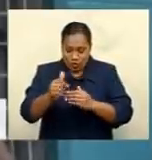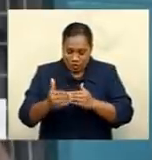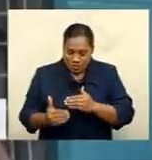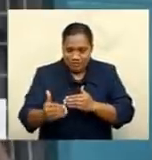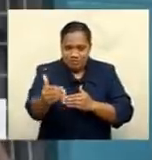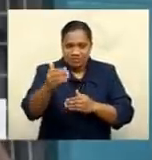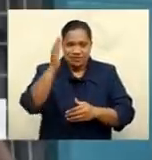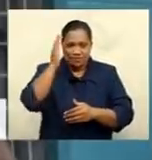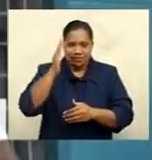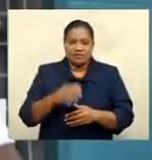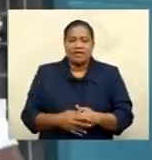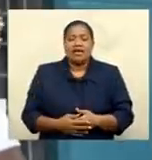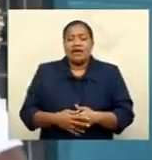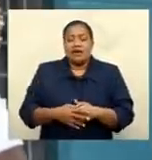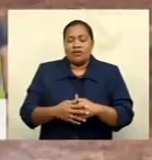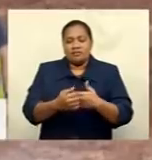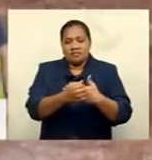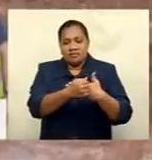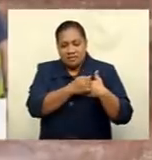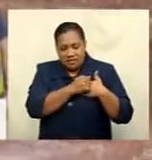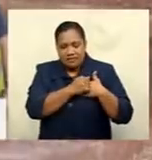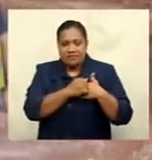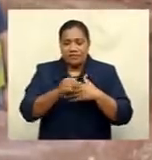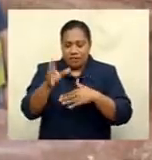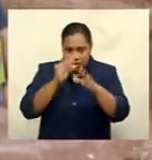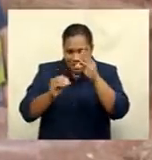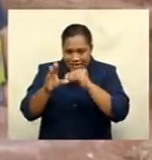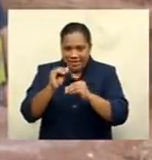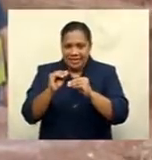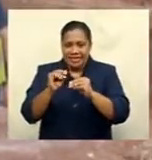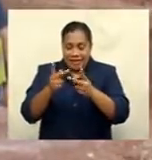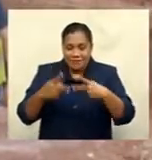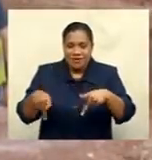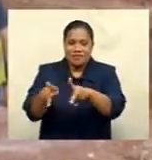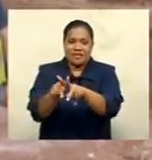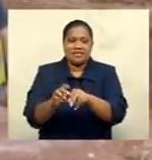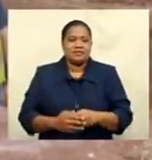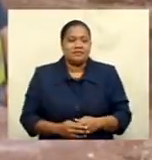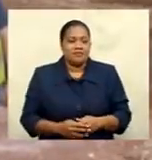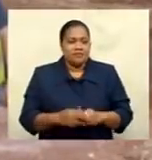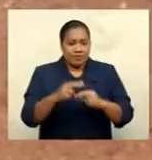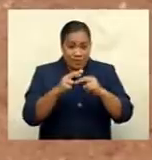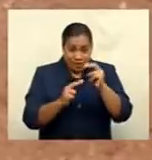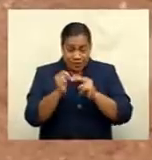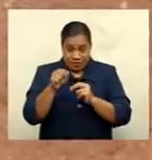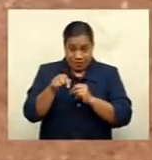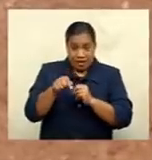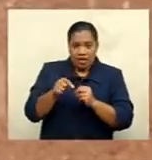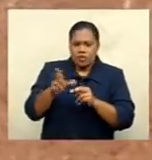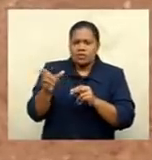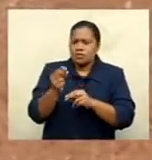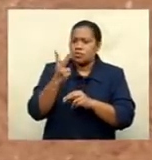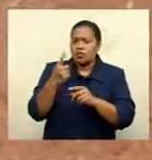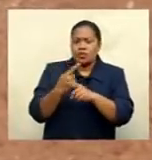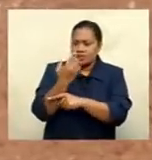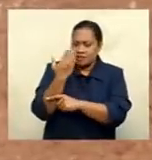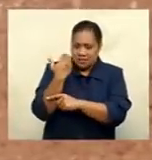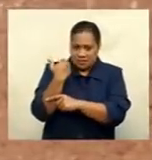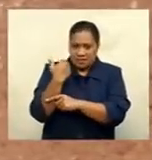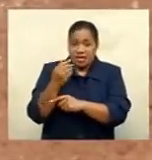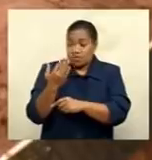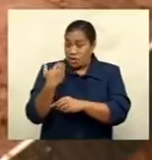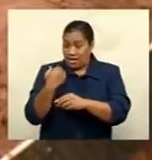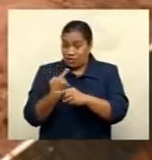much safer learning environment. Demolition of the damaged buildings was done 2 weeks ago, with excavation works commencing last